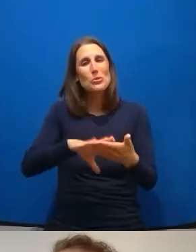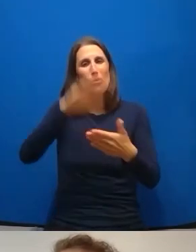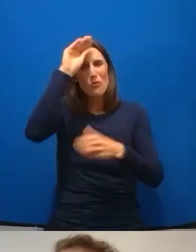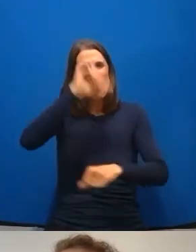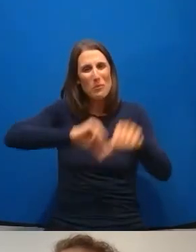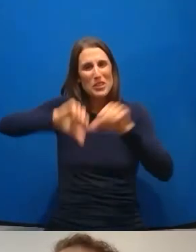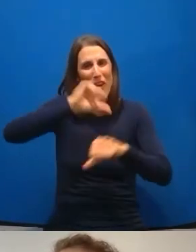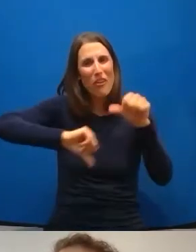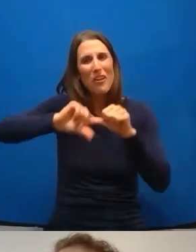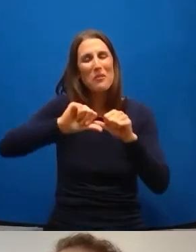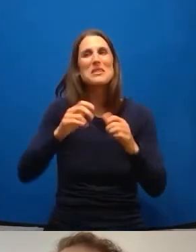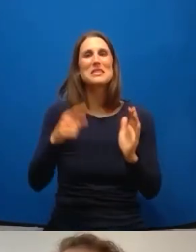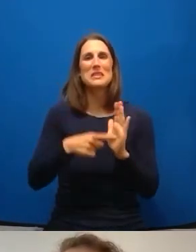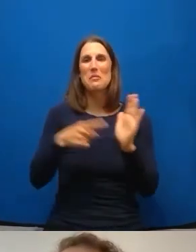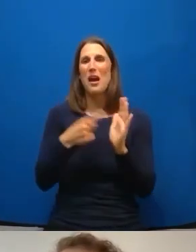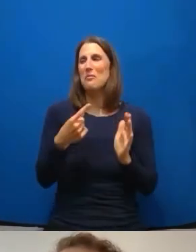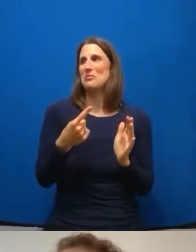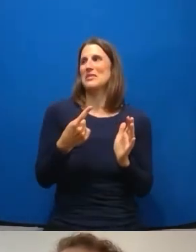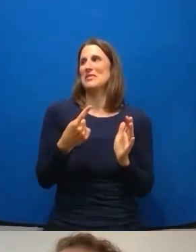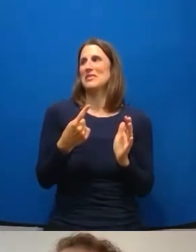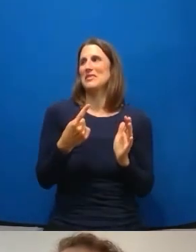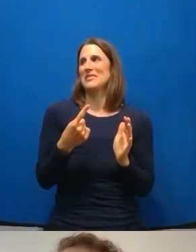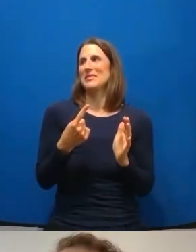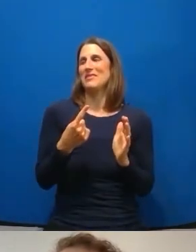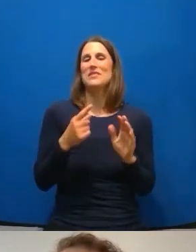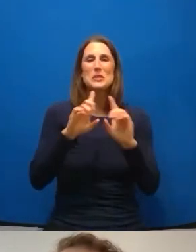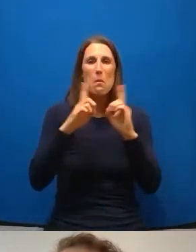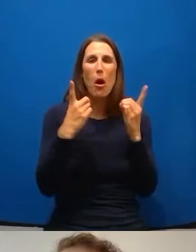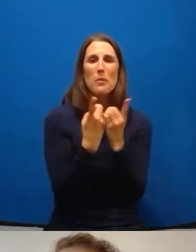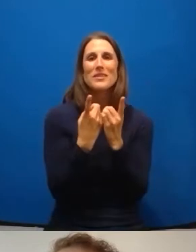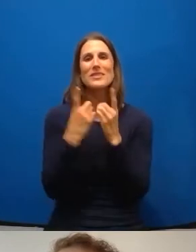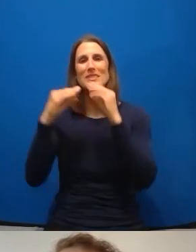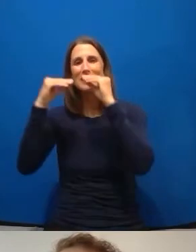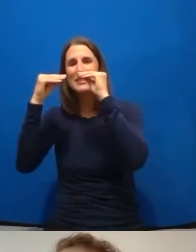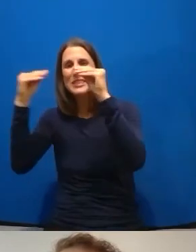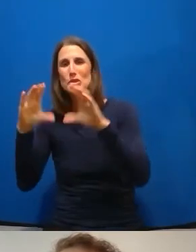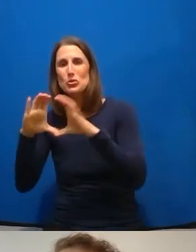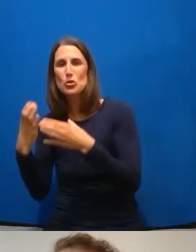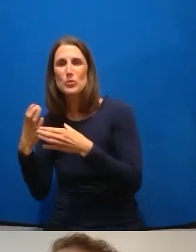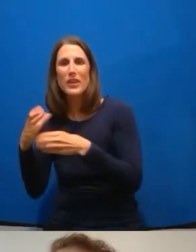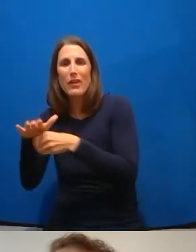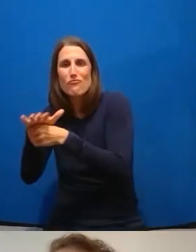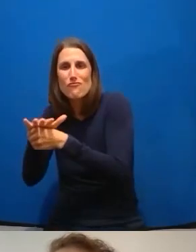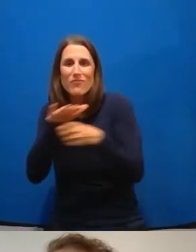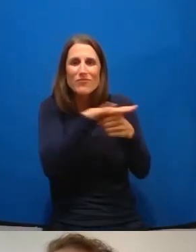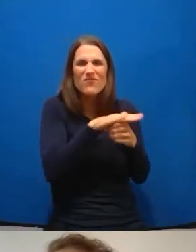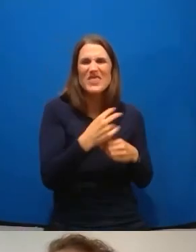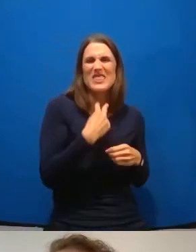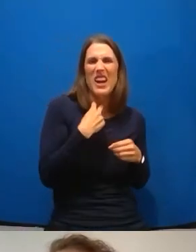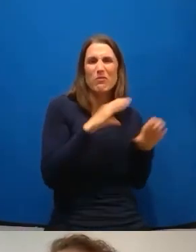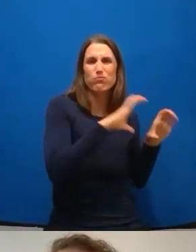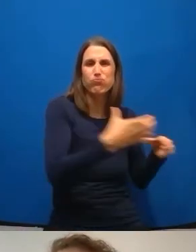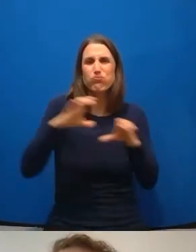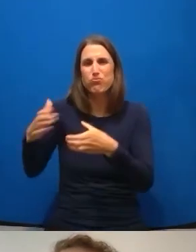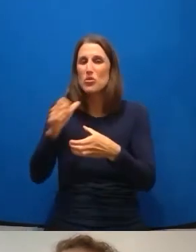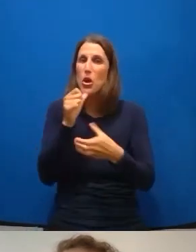their homes, it's even more so that we're feeling isolated. So finding ways to share this information with each other, I think, is really, really